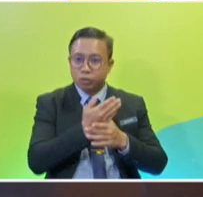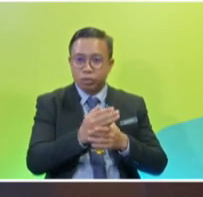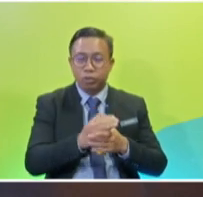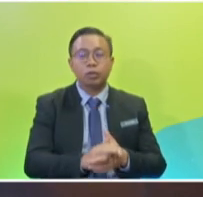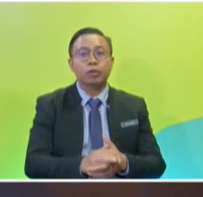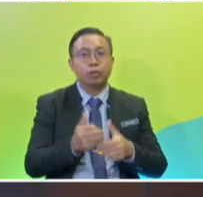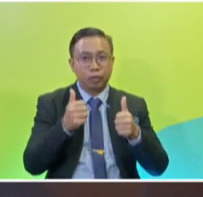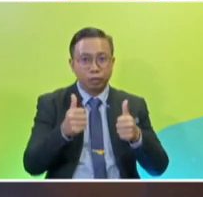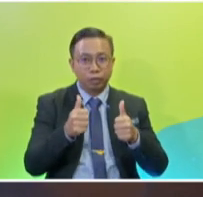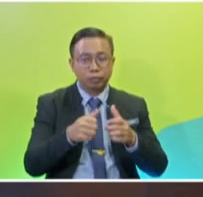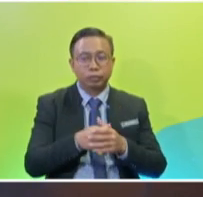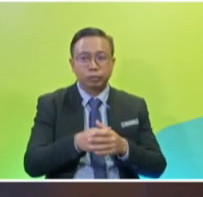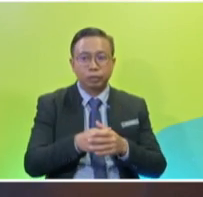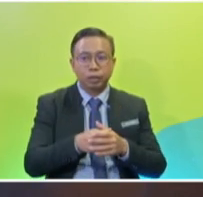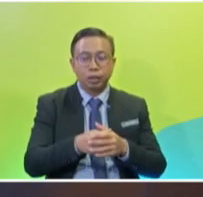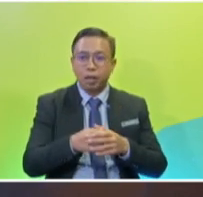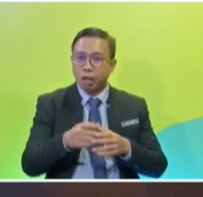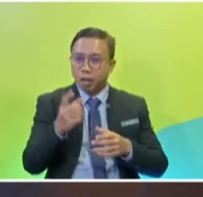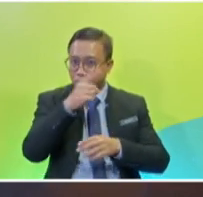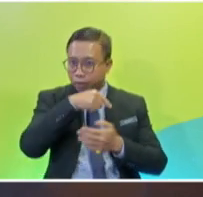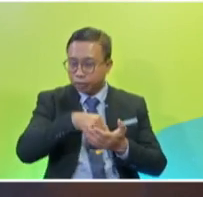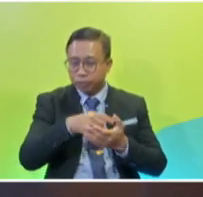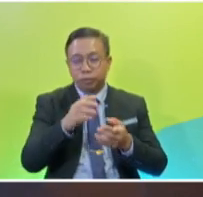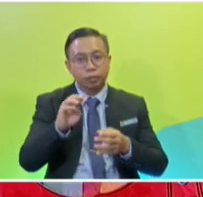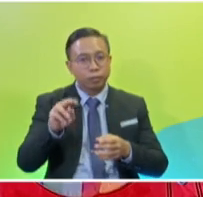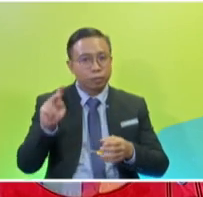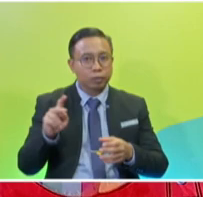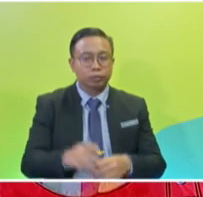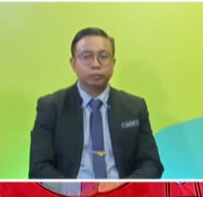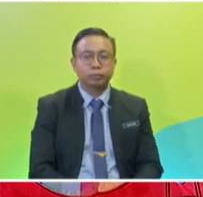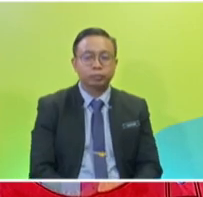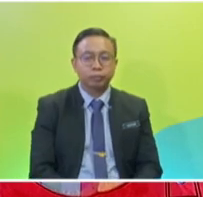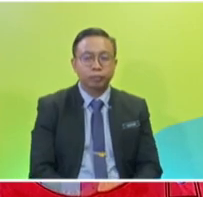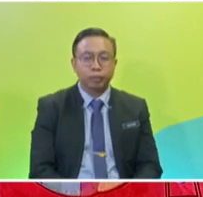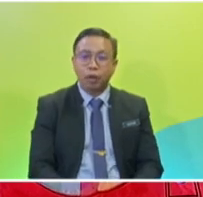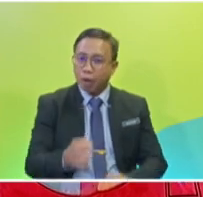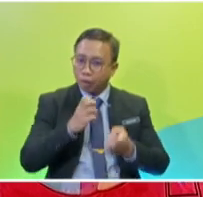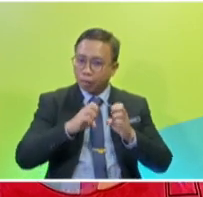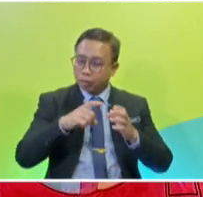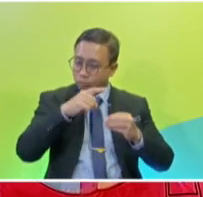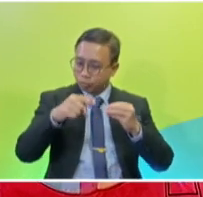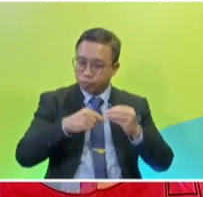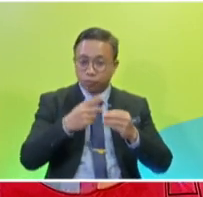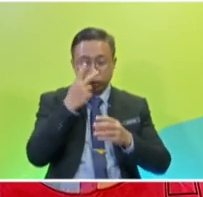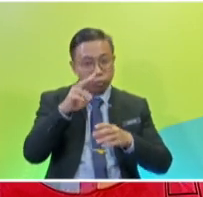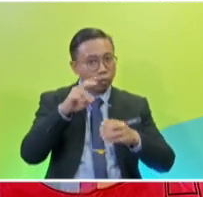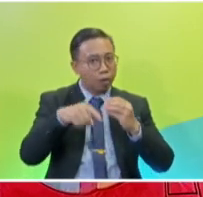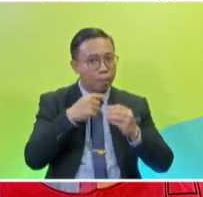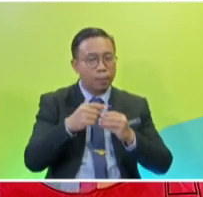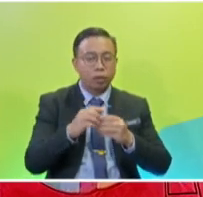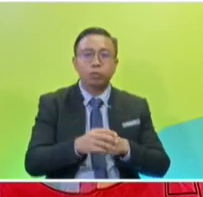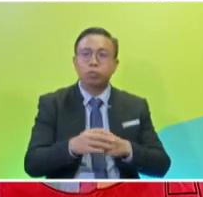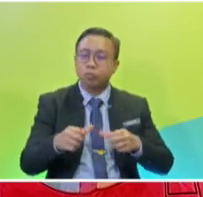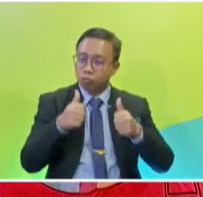overall evaluation of their effort today. All right, my overall evaluation for them was they did very